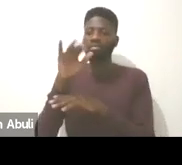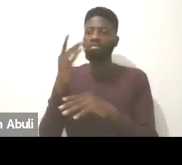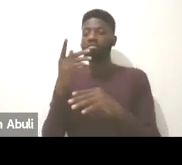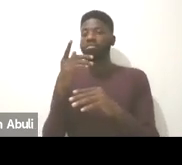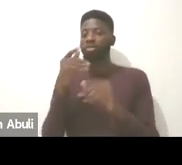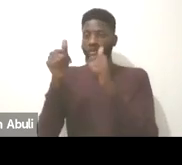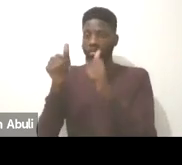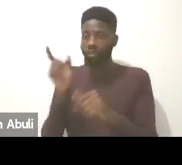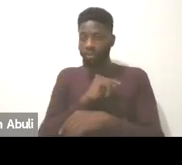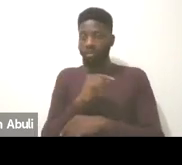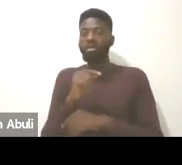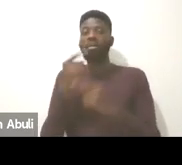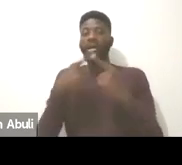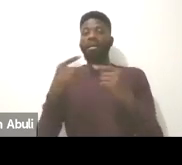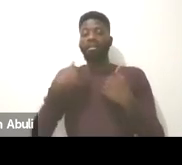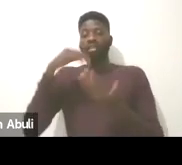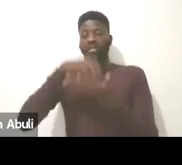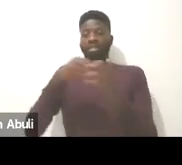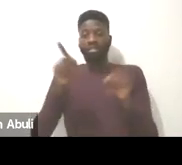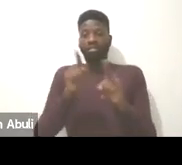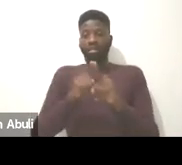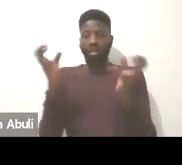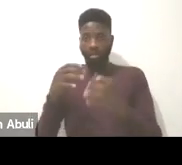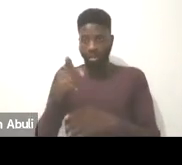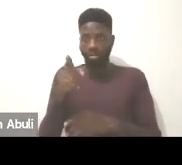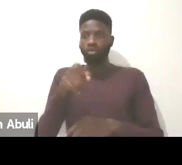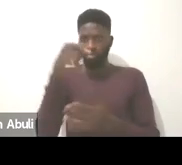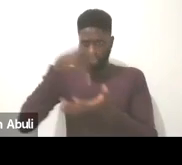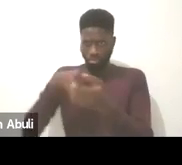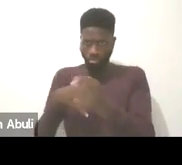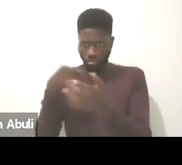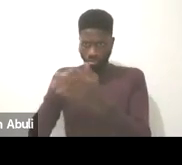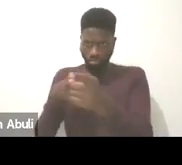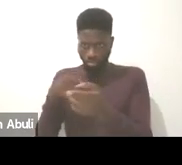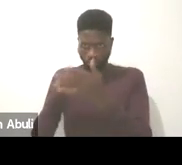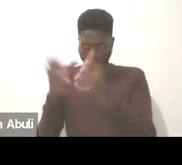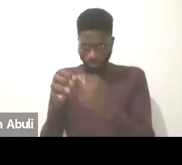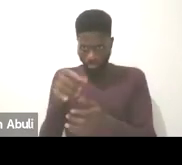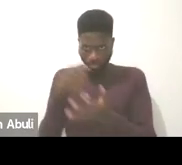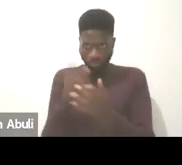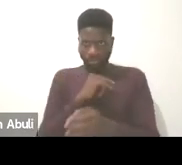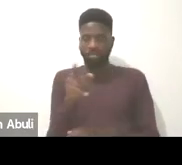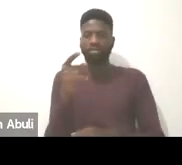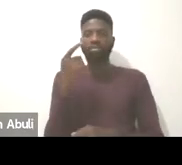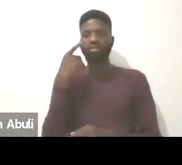think this, but we had a case about this company. Were you not involved in this company? So you find yourself that you're being under